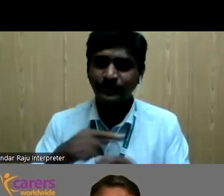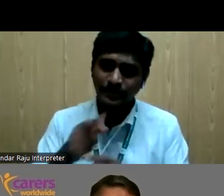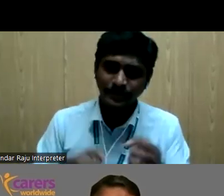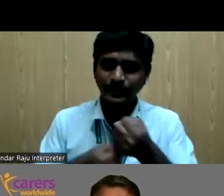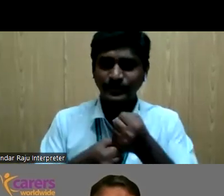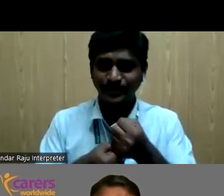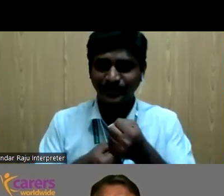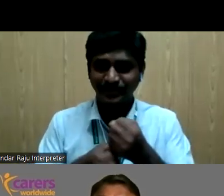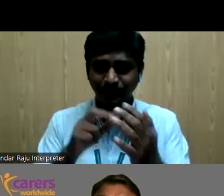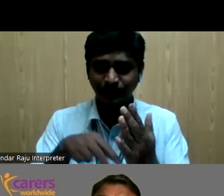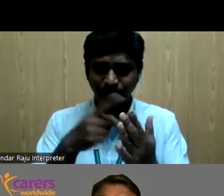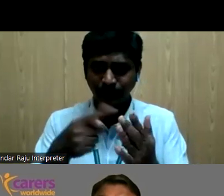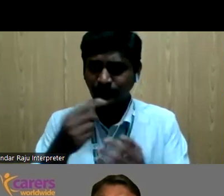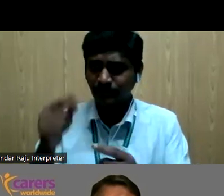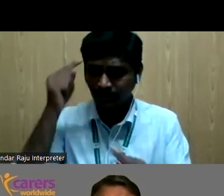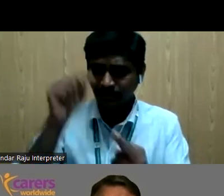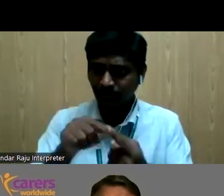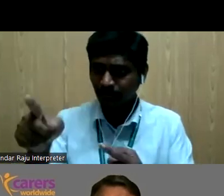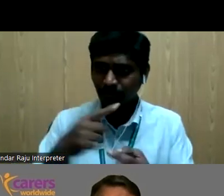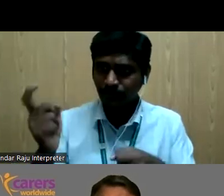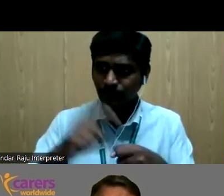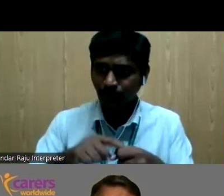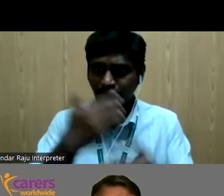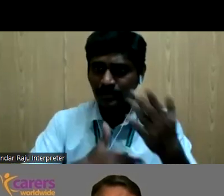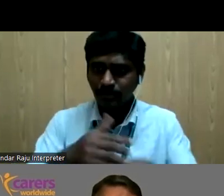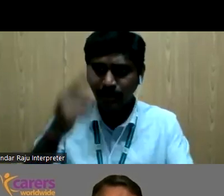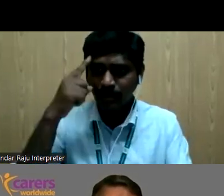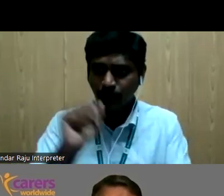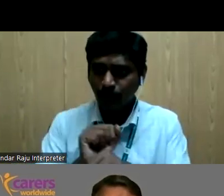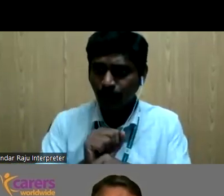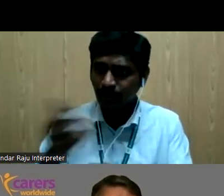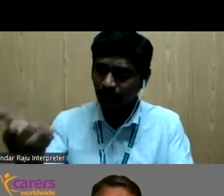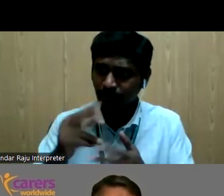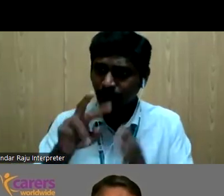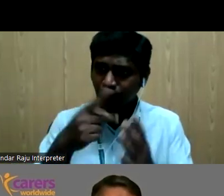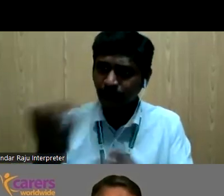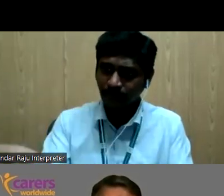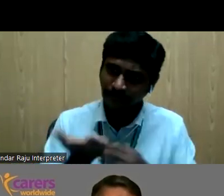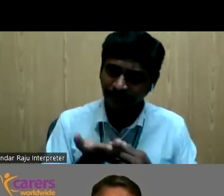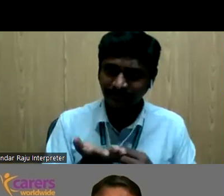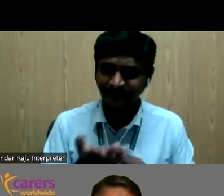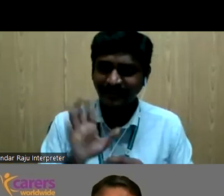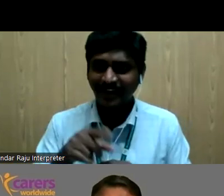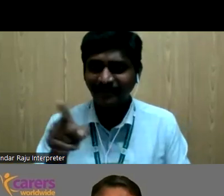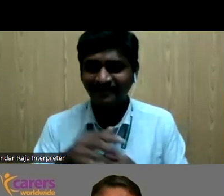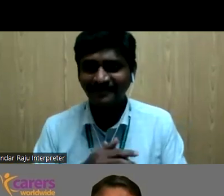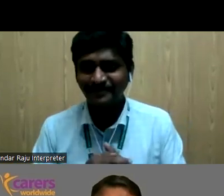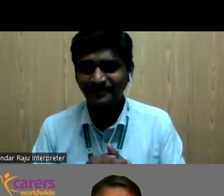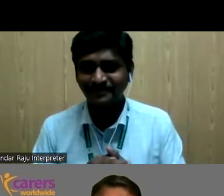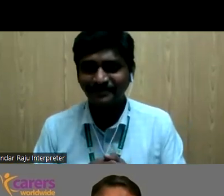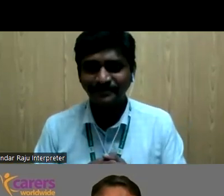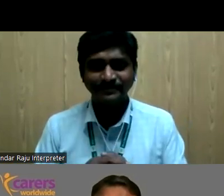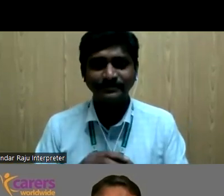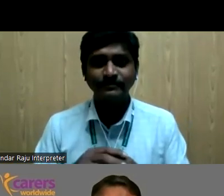support for the project proposal for establishing cross disability early intervention centers and for any kind of DDRS provisions of the